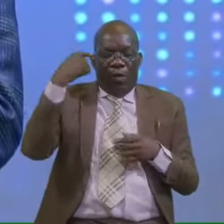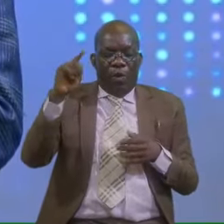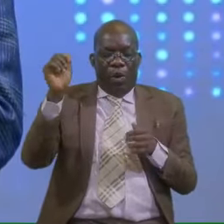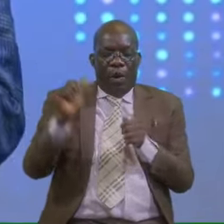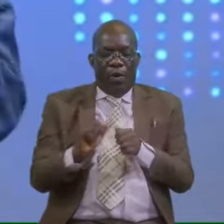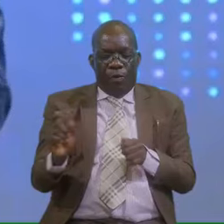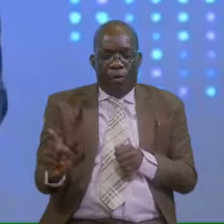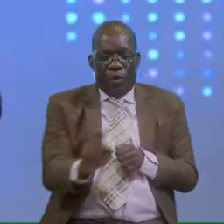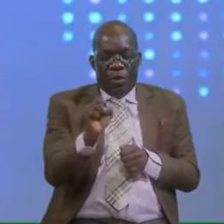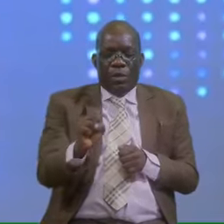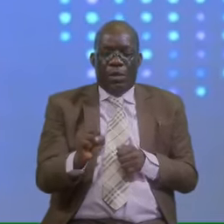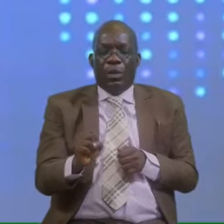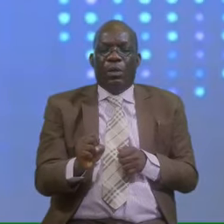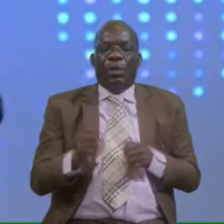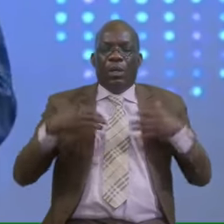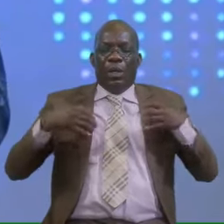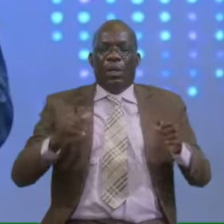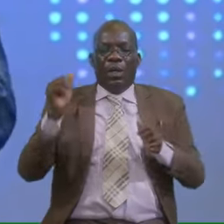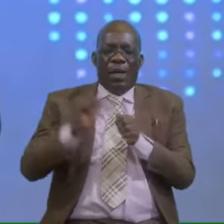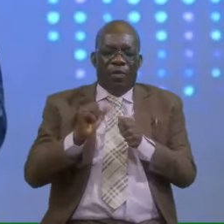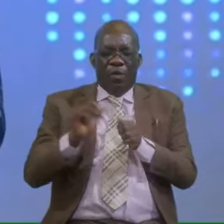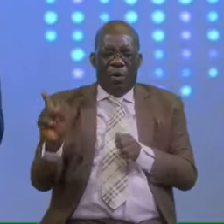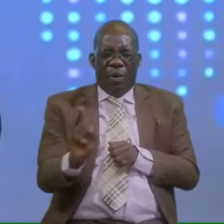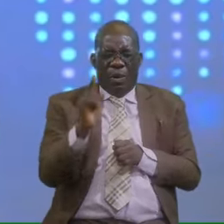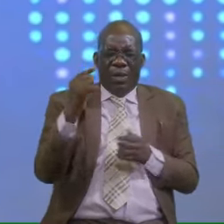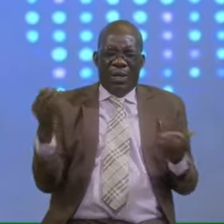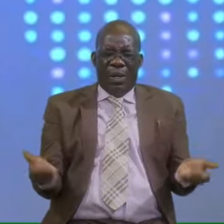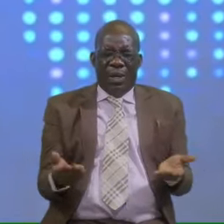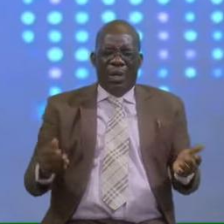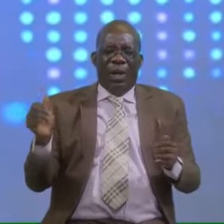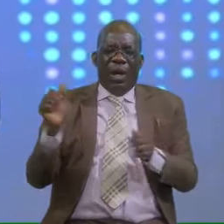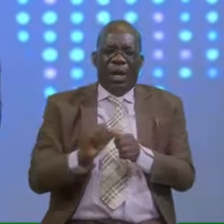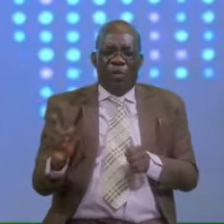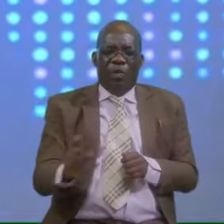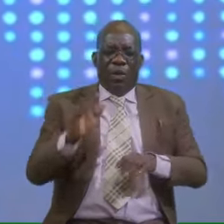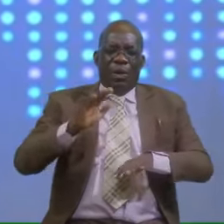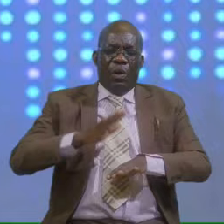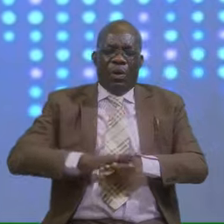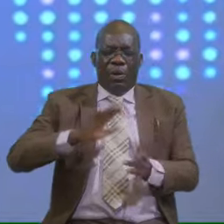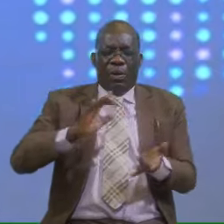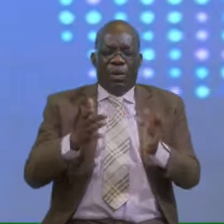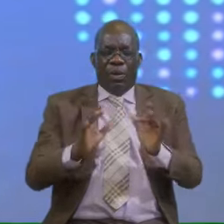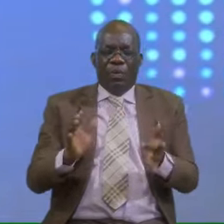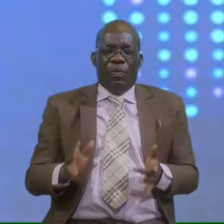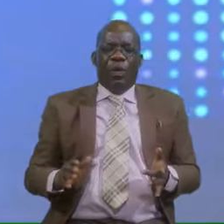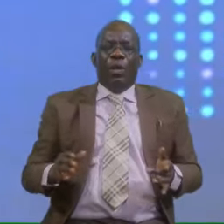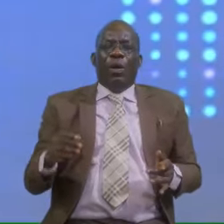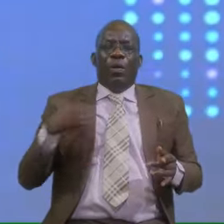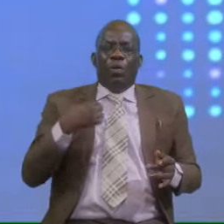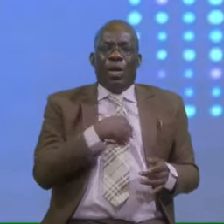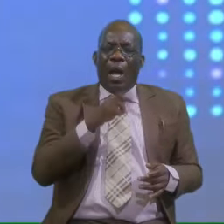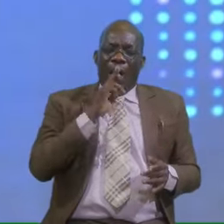healing. Everyone here, everyone online. And we're asking, Lord,